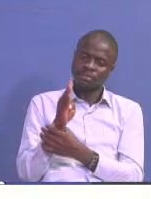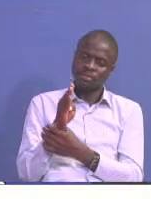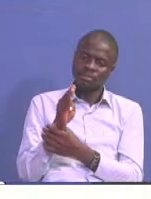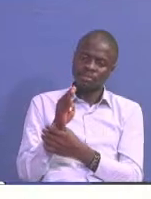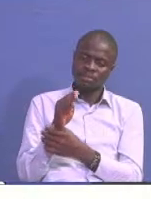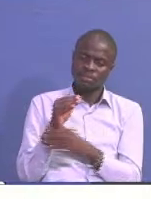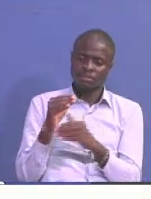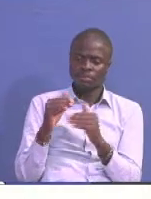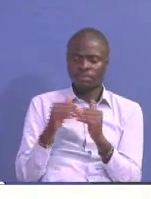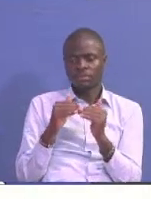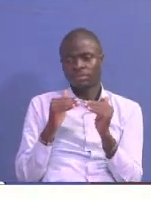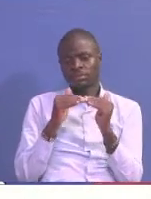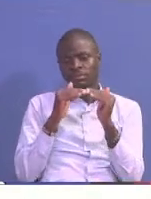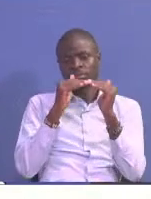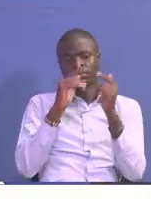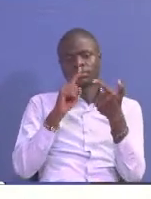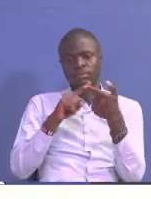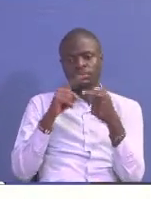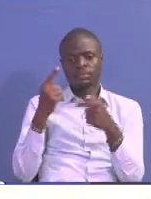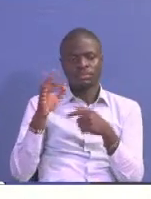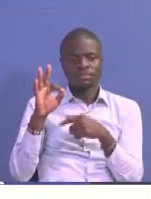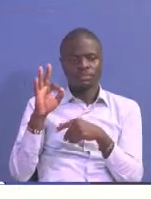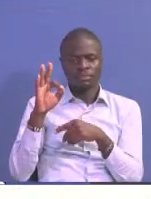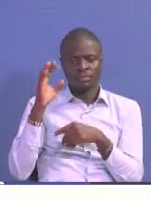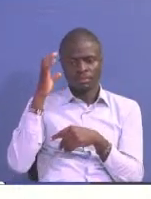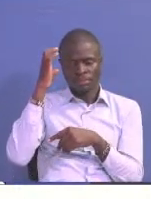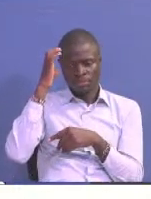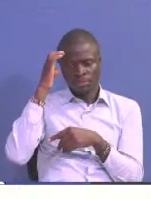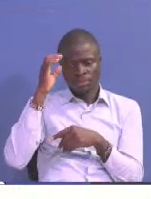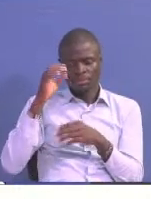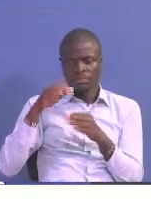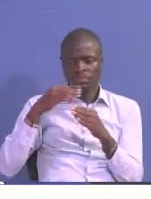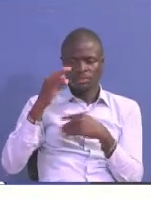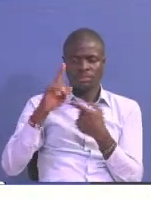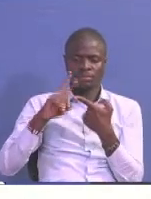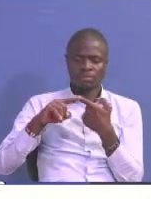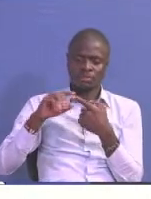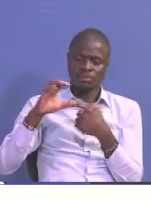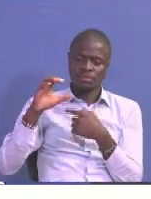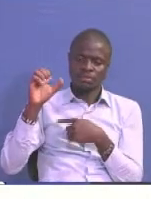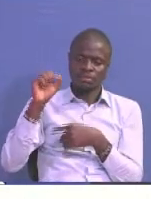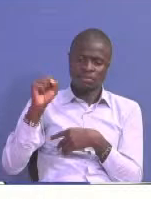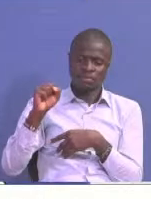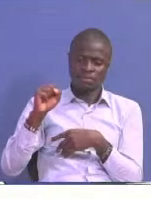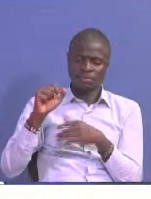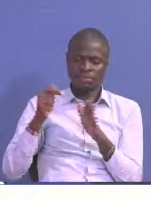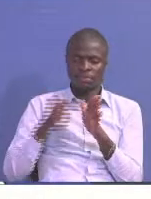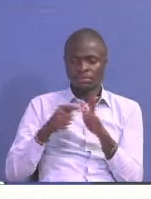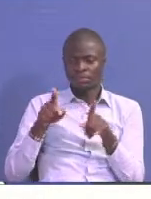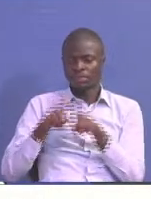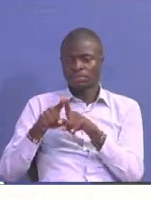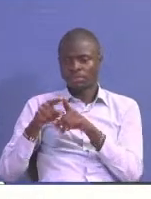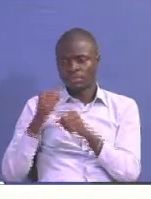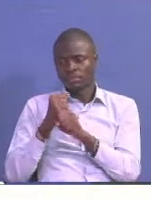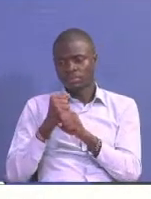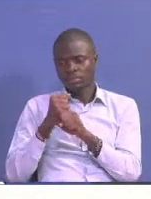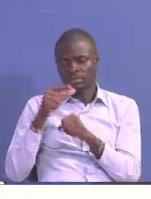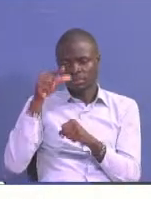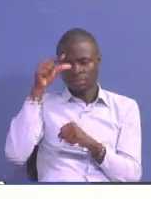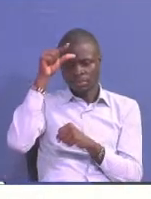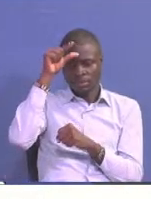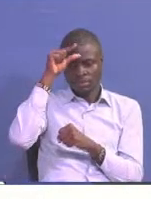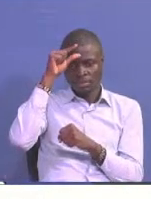advanced to the Ministry of Education, may even go further to the cabinet and whatever. That's how strategies are done in government.